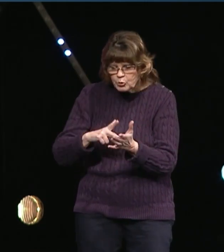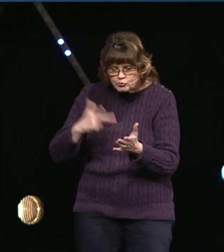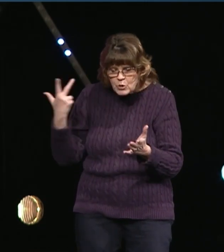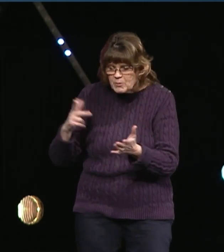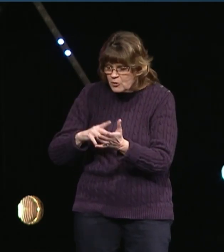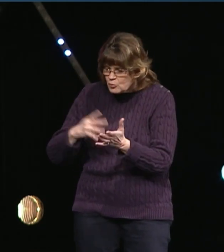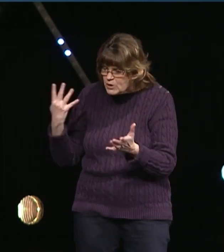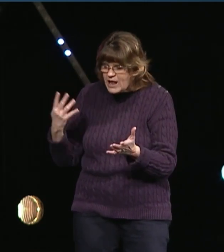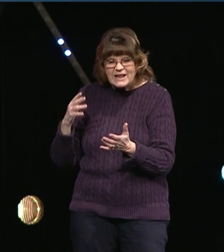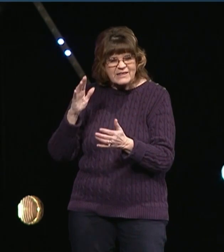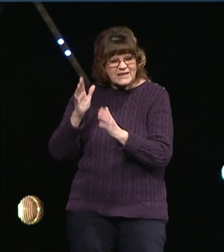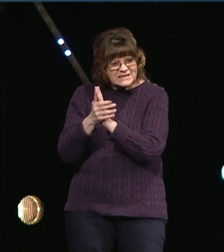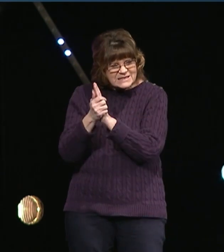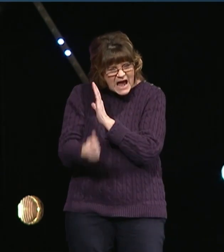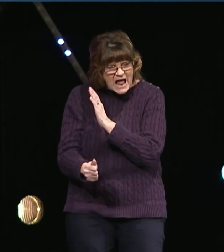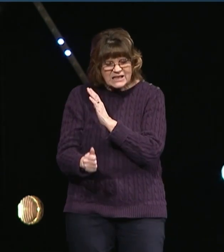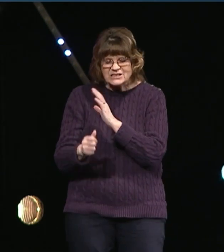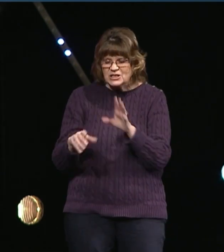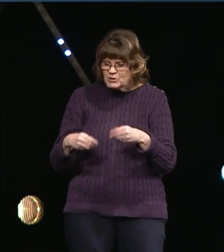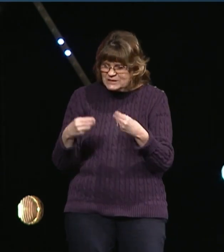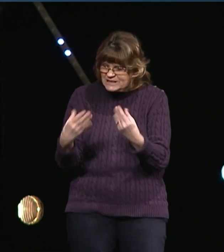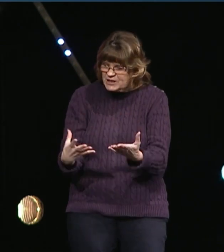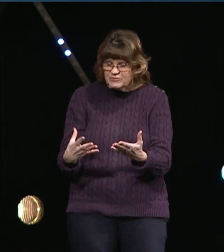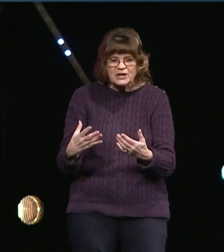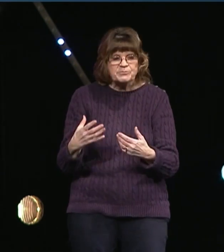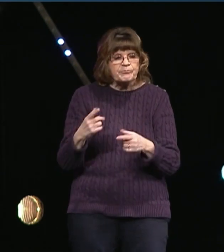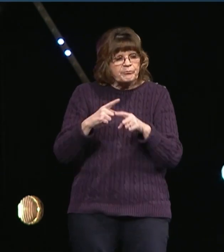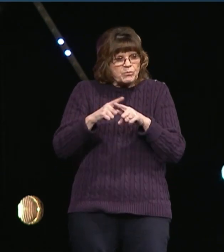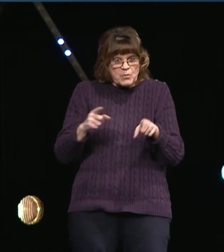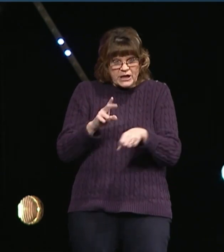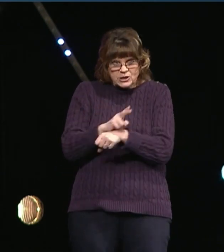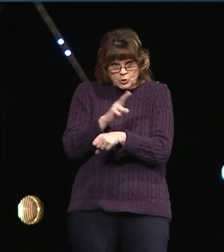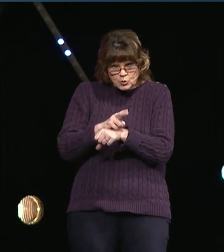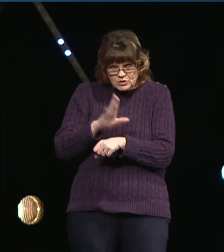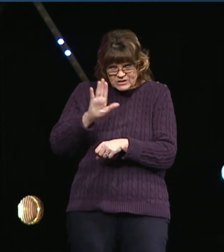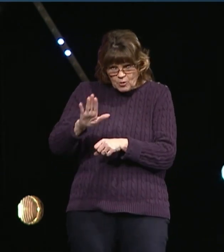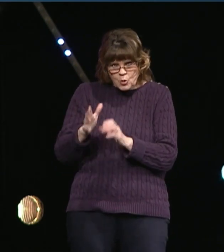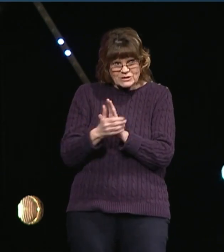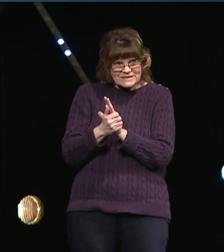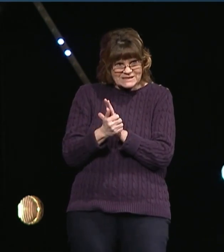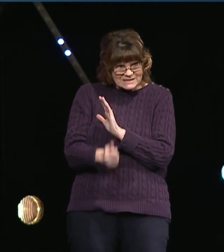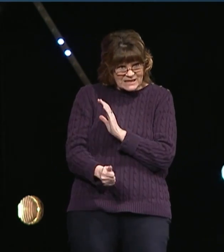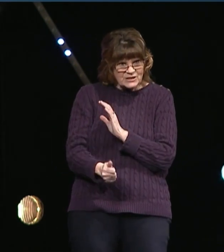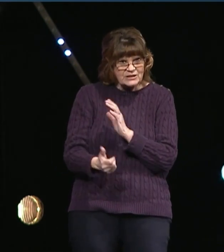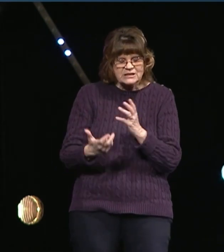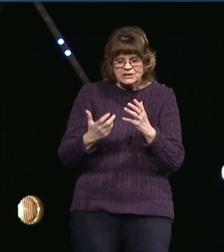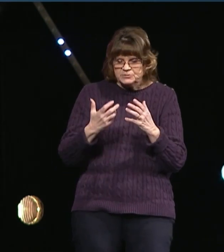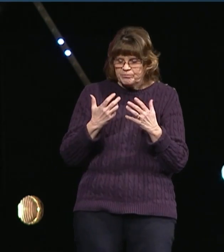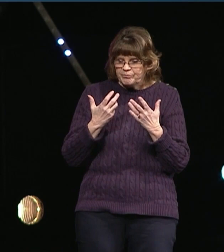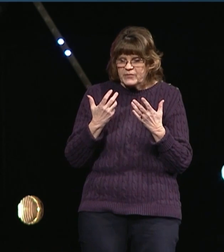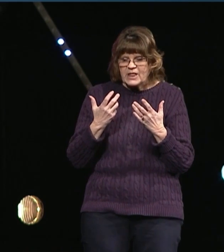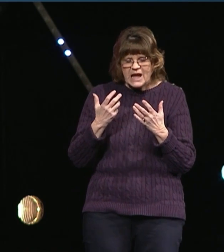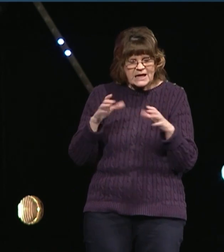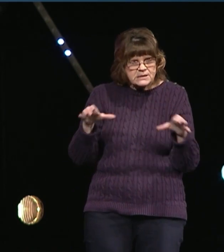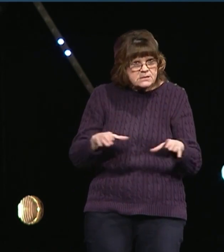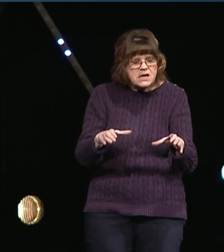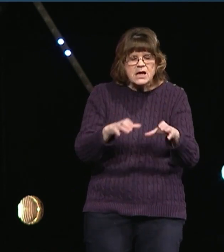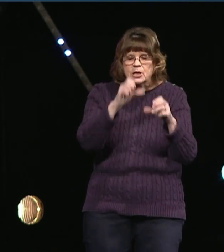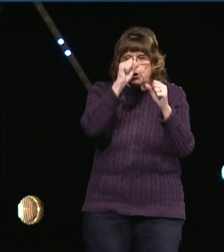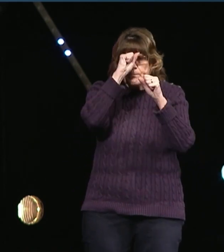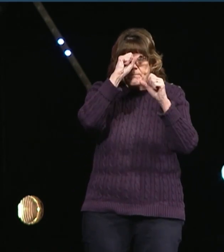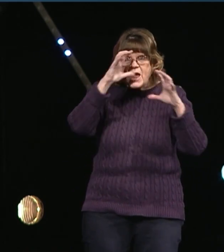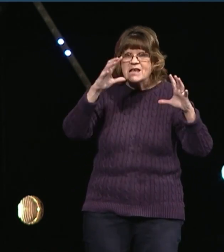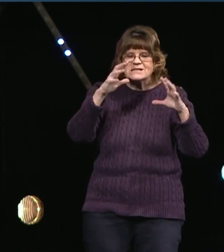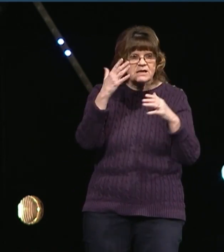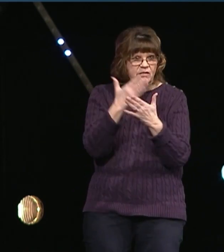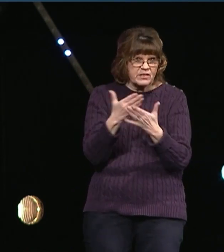was given considerable gifts, but he took those gifts and he did amazing things with them.